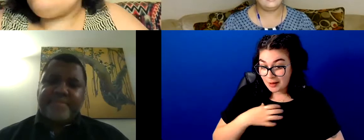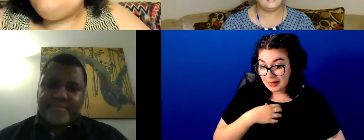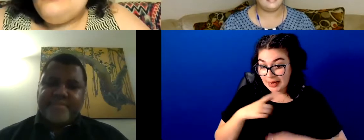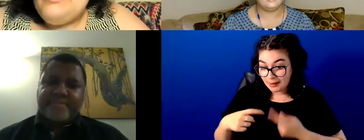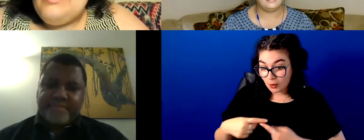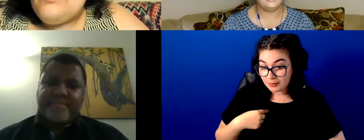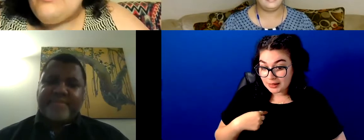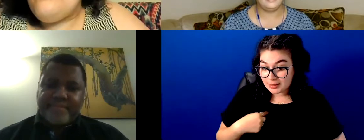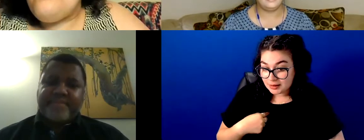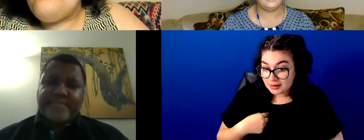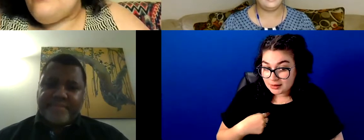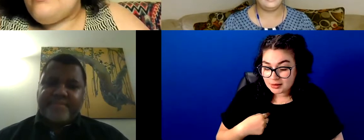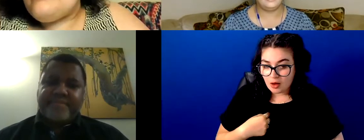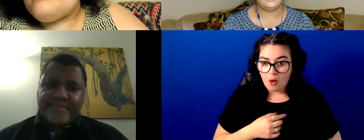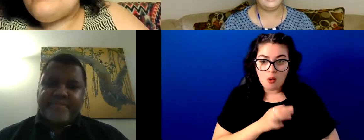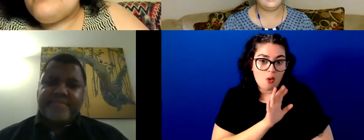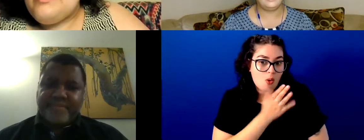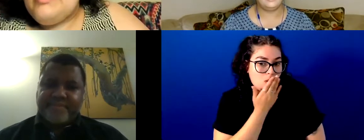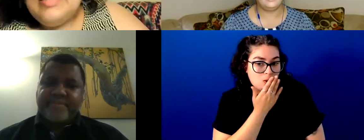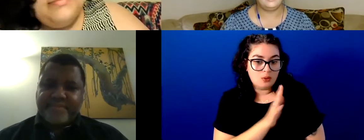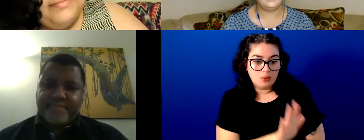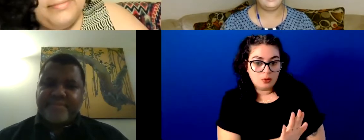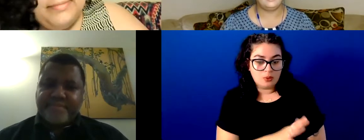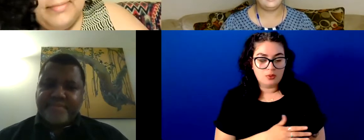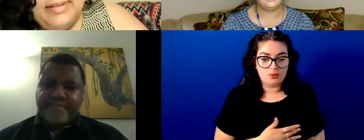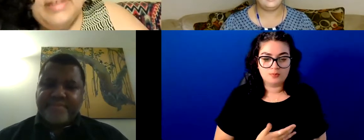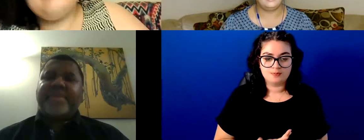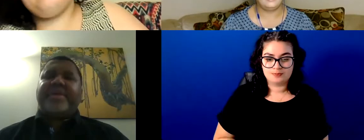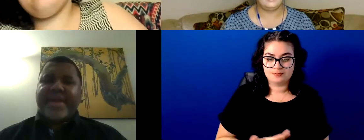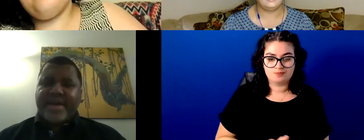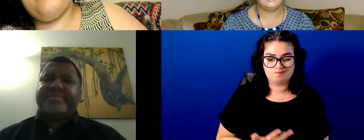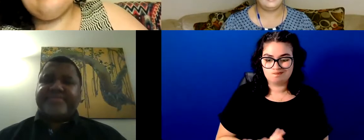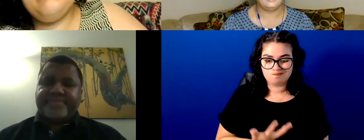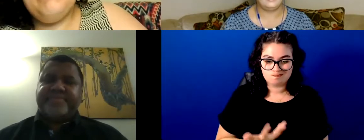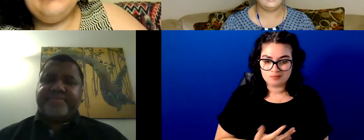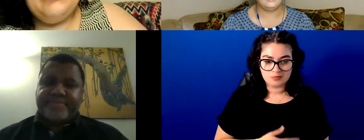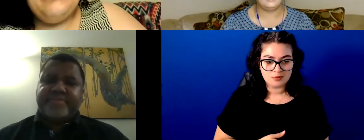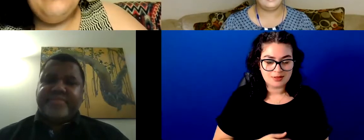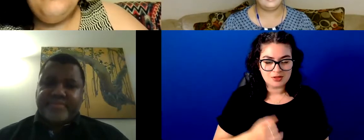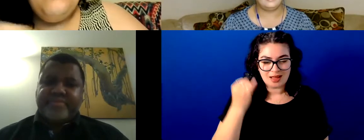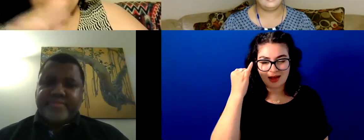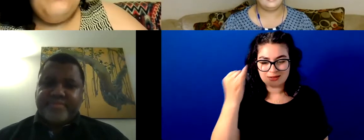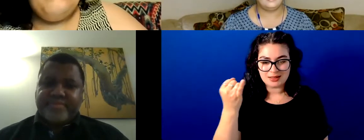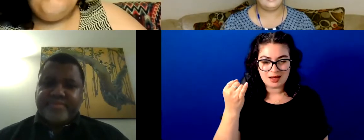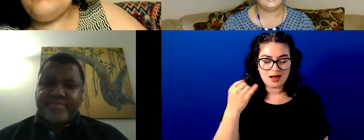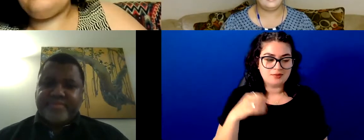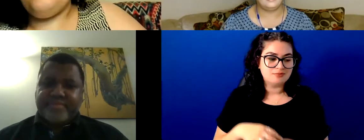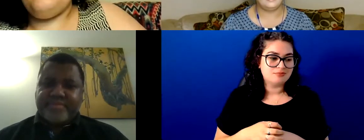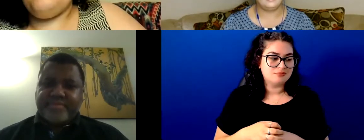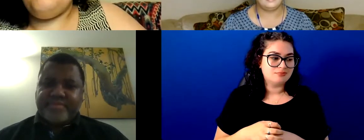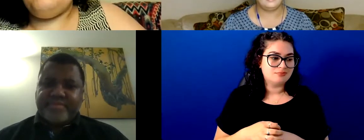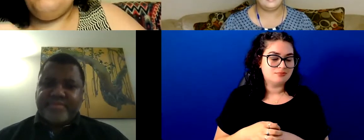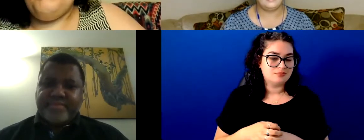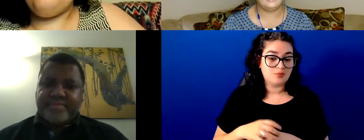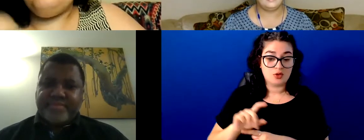people. And they're like, oh, and it's like the idea that we're currently fighting with parts of the